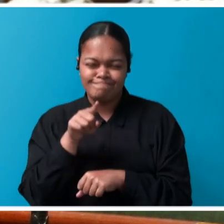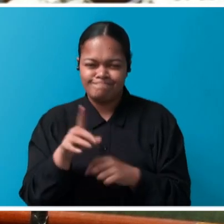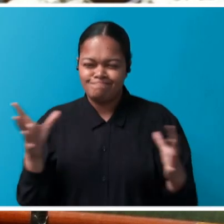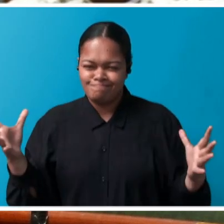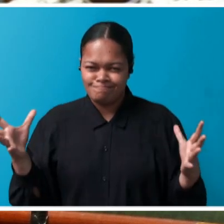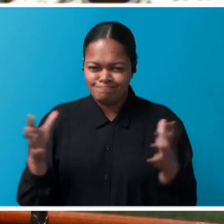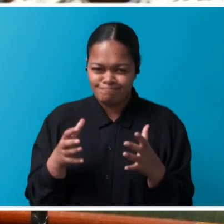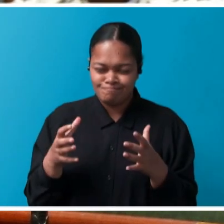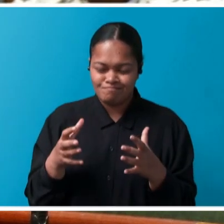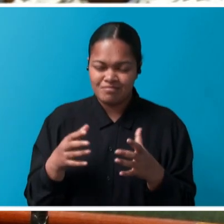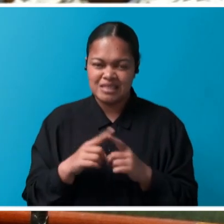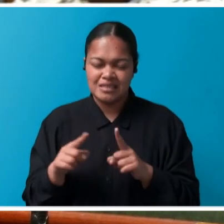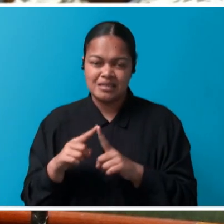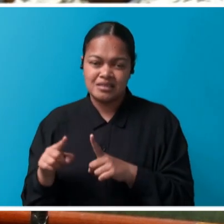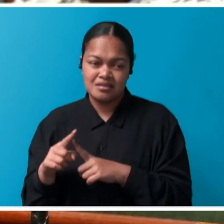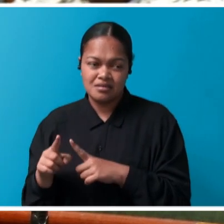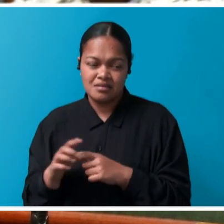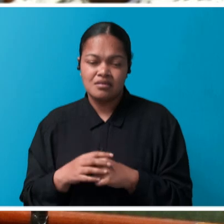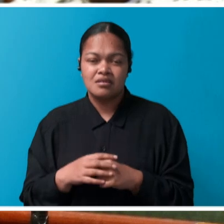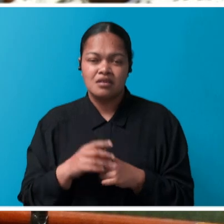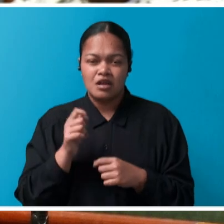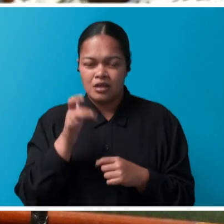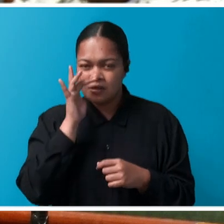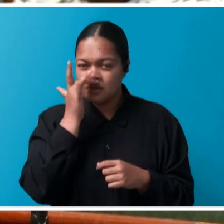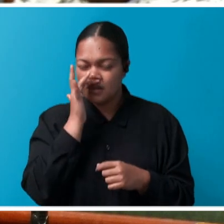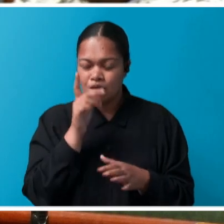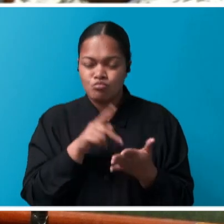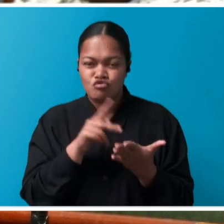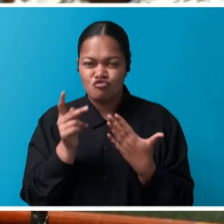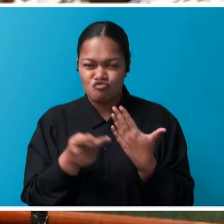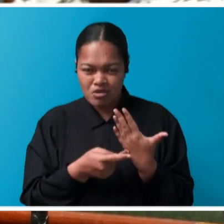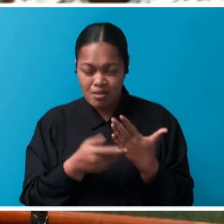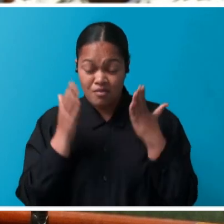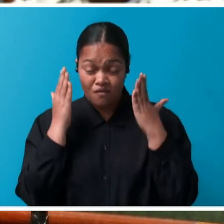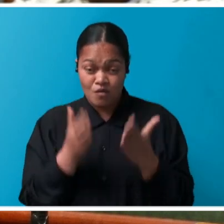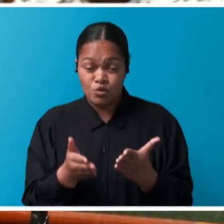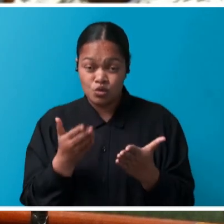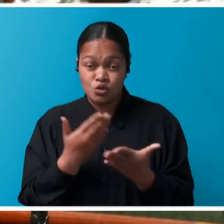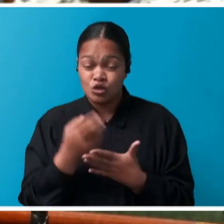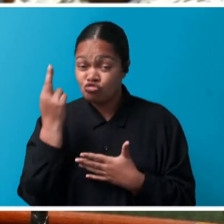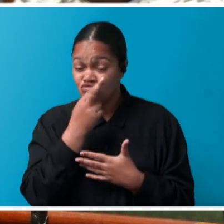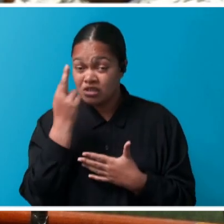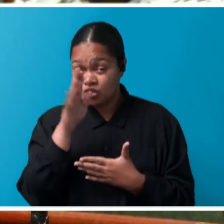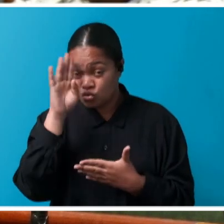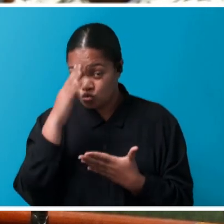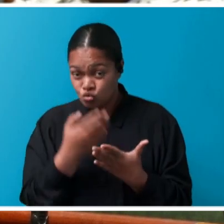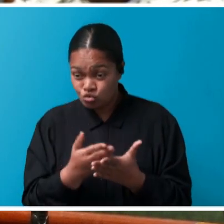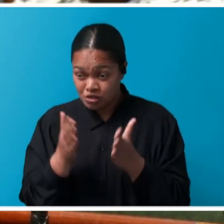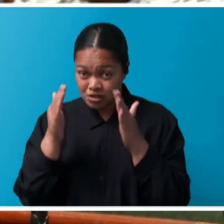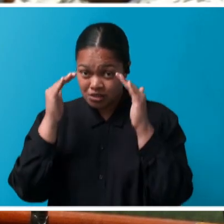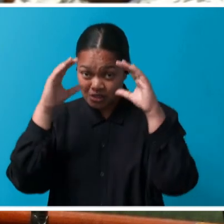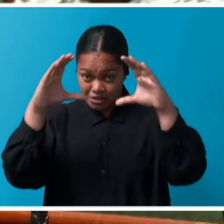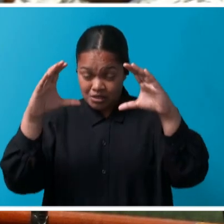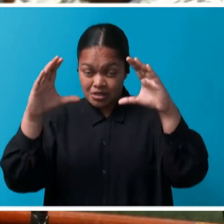several interventions, including early intervention programs that focus on risk students. The increasing rate